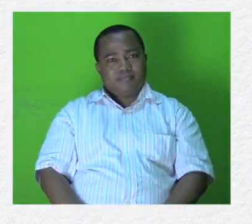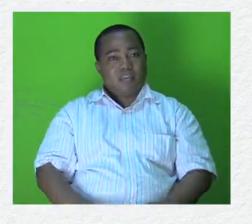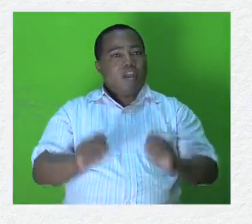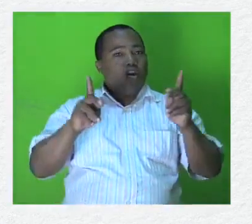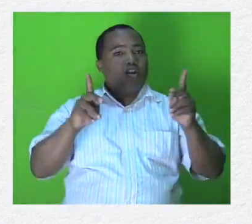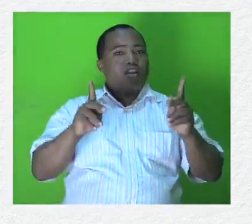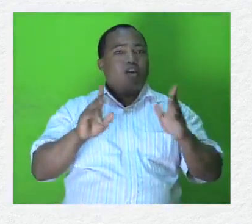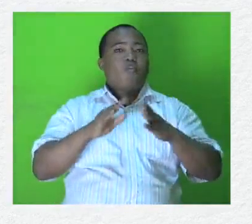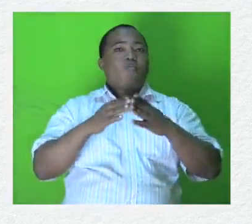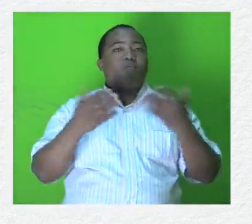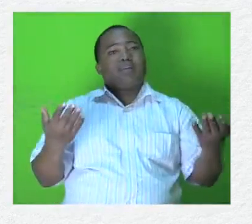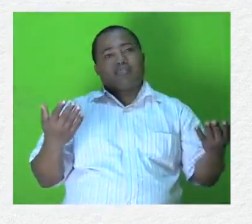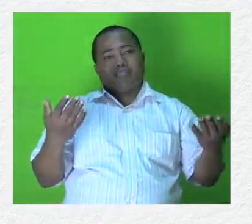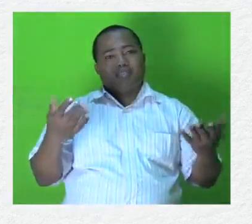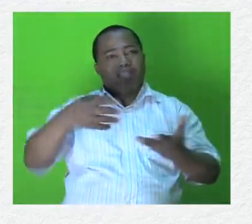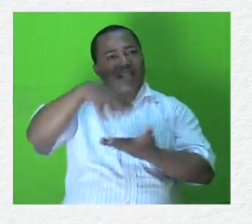So, what is a mixture?